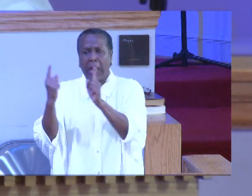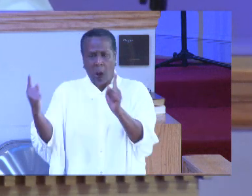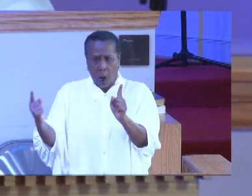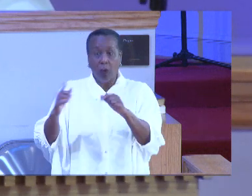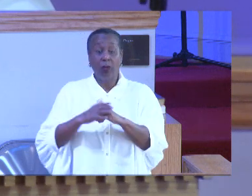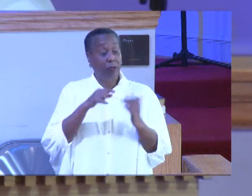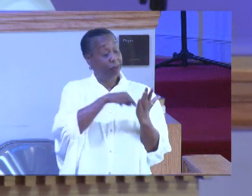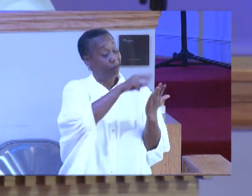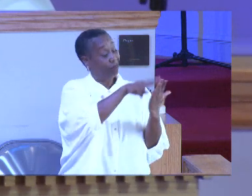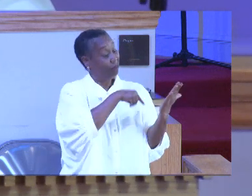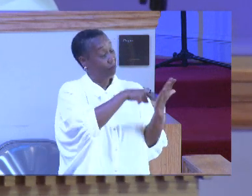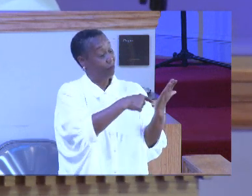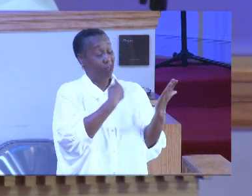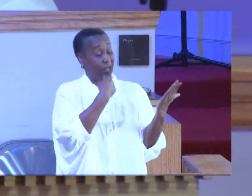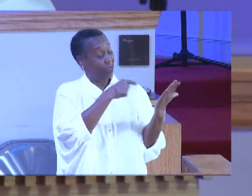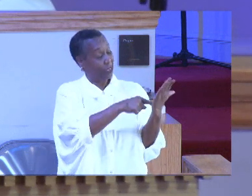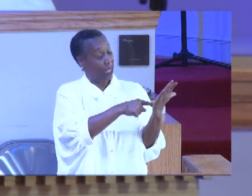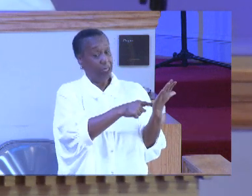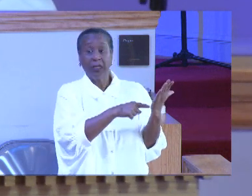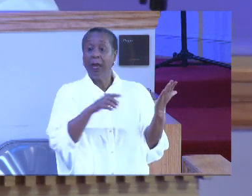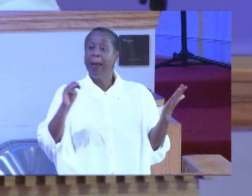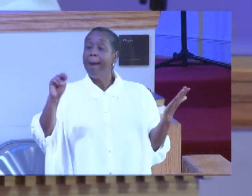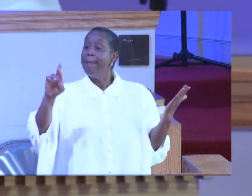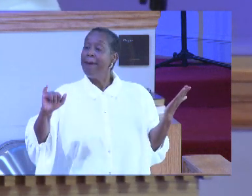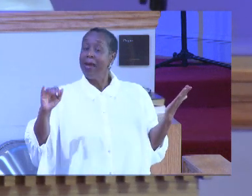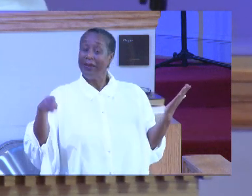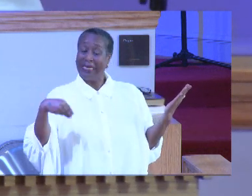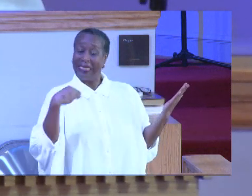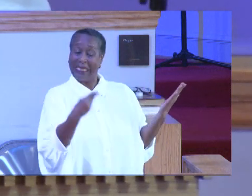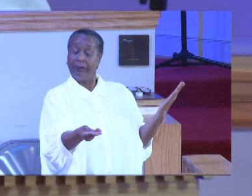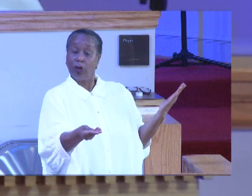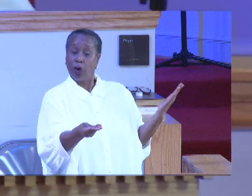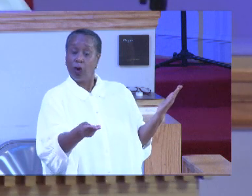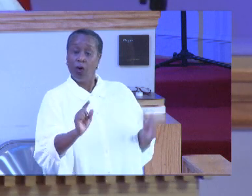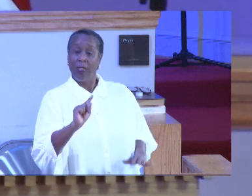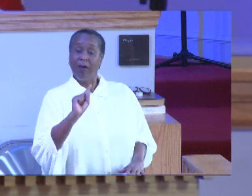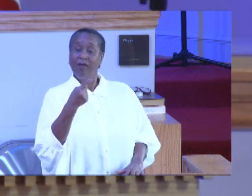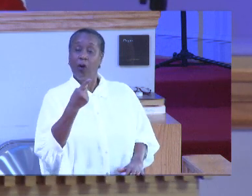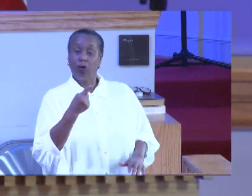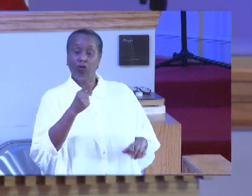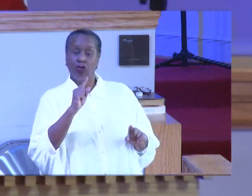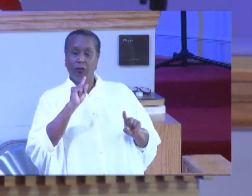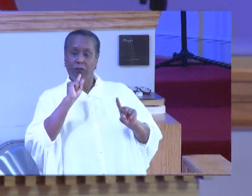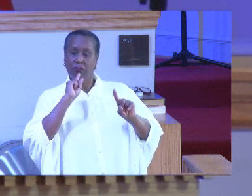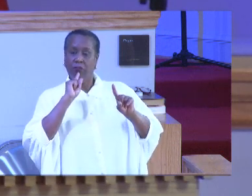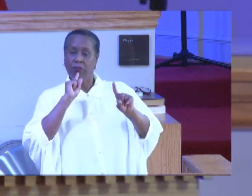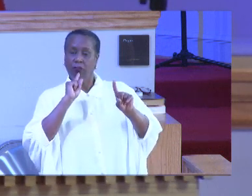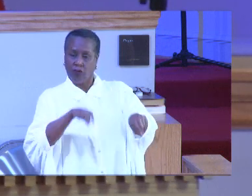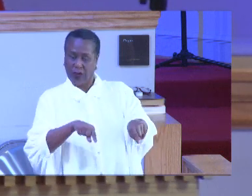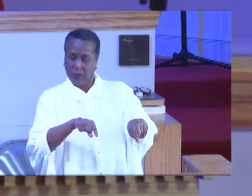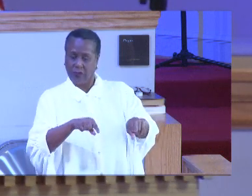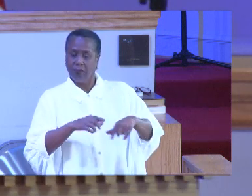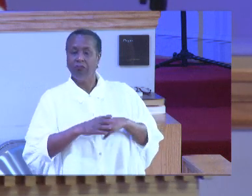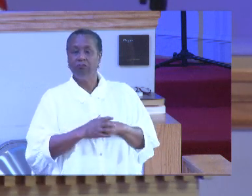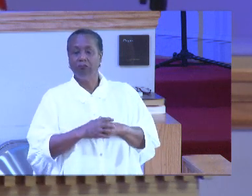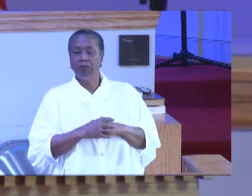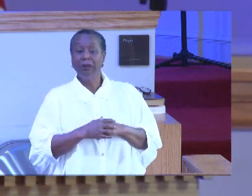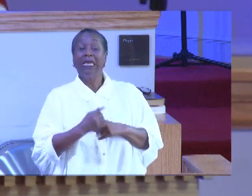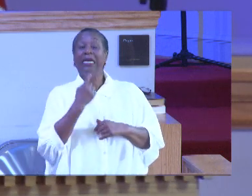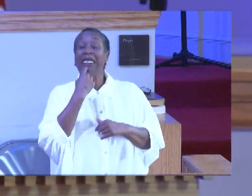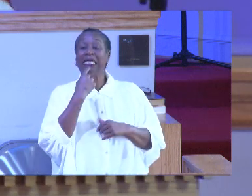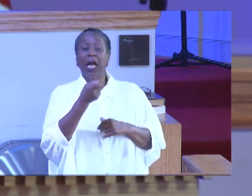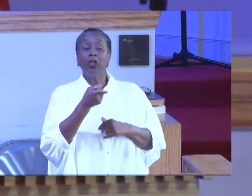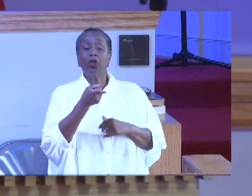says that he gives her the first commissioning. Go